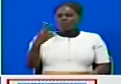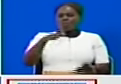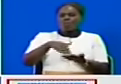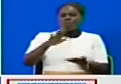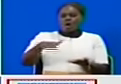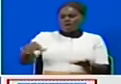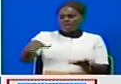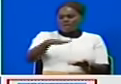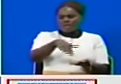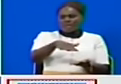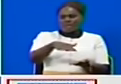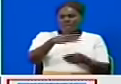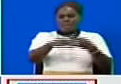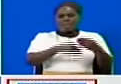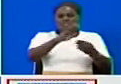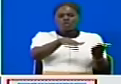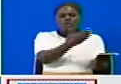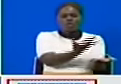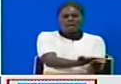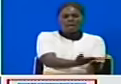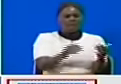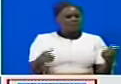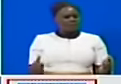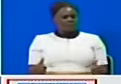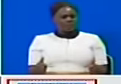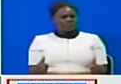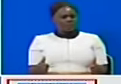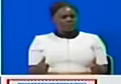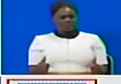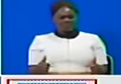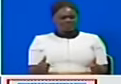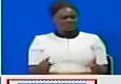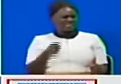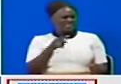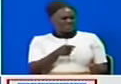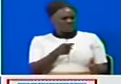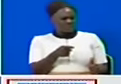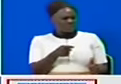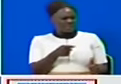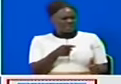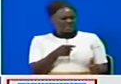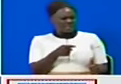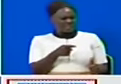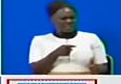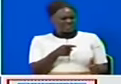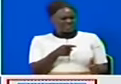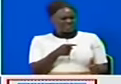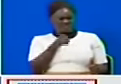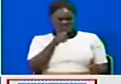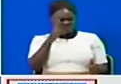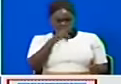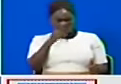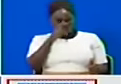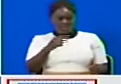constituencies whose materials have not arrived here yet. Now, that becomes ridiculous. What I know is